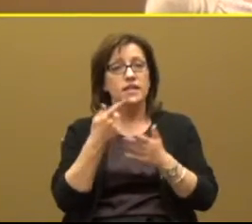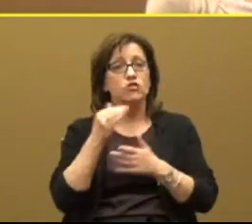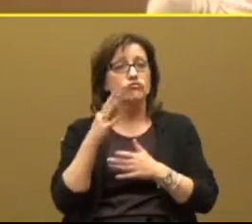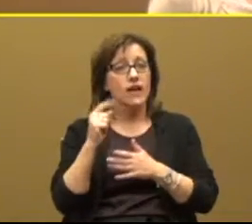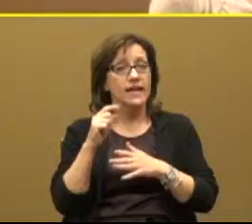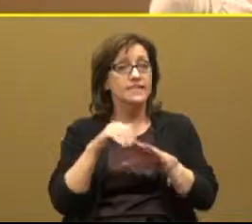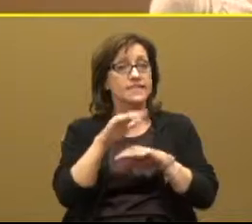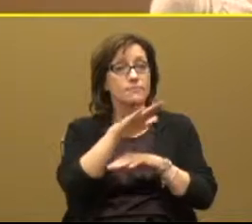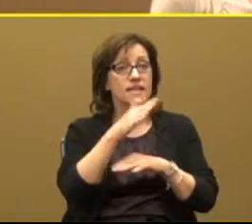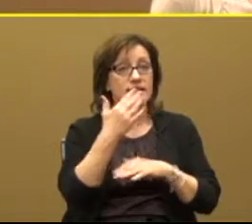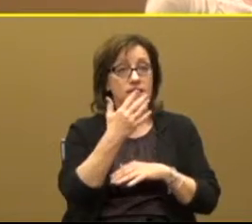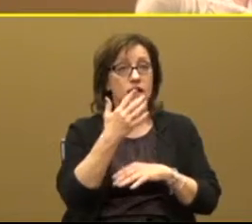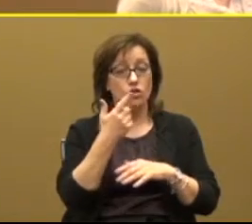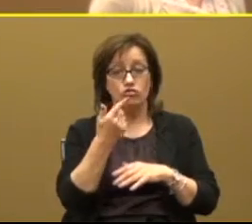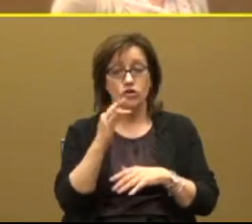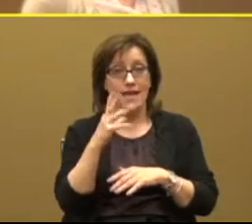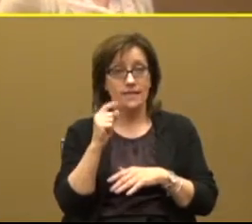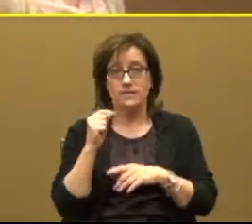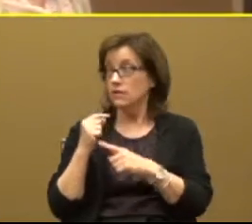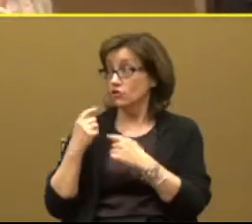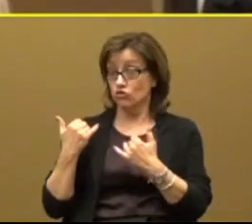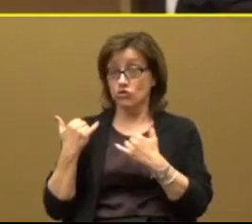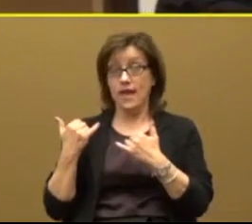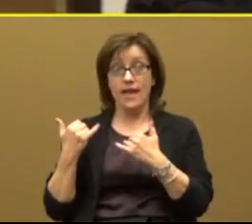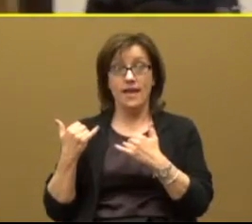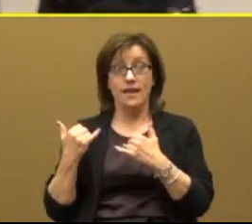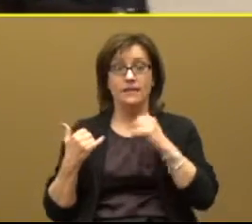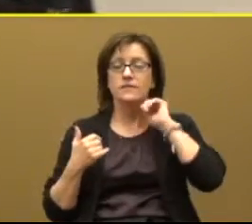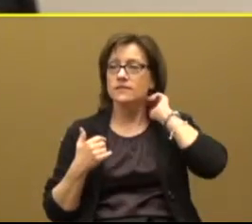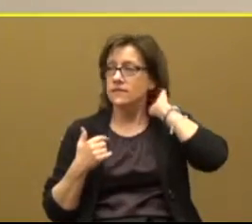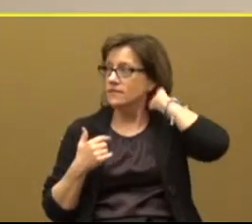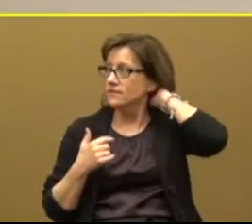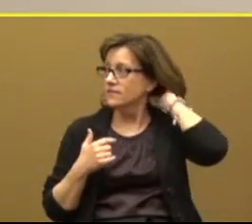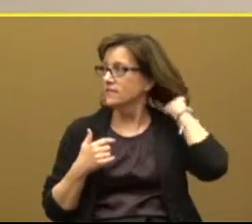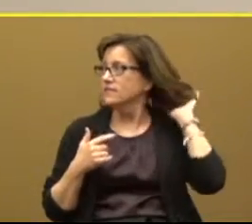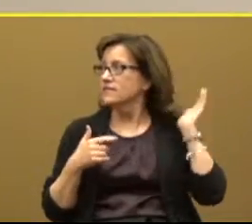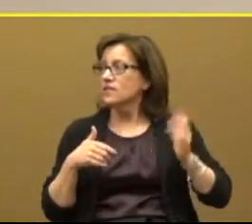Today, actually. Hopefully I'll go home and approve it later.